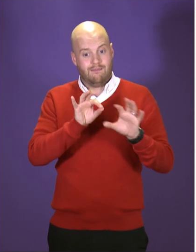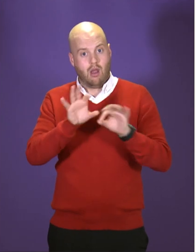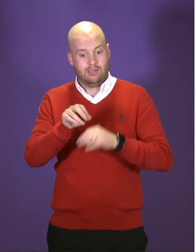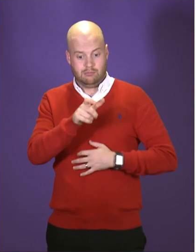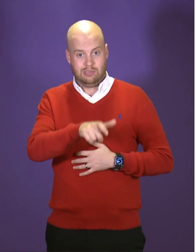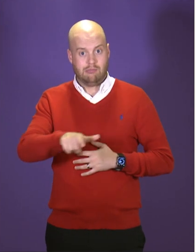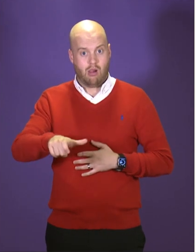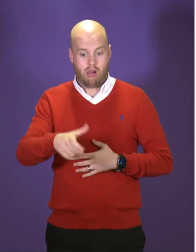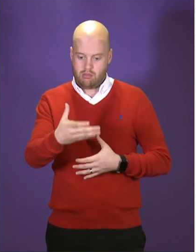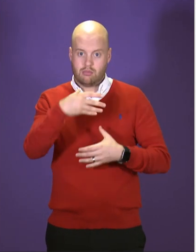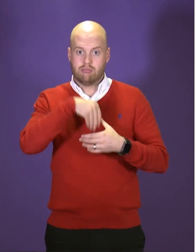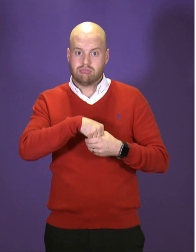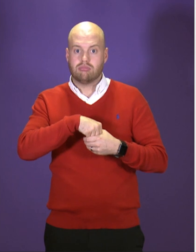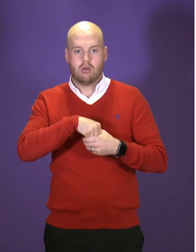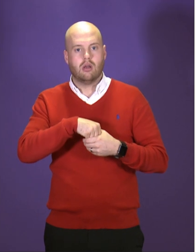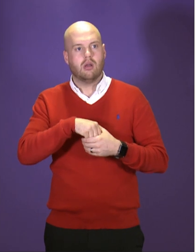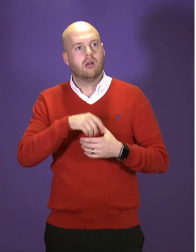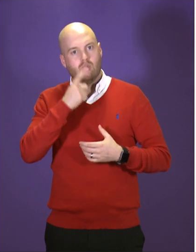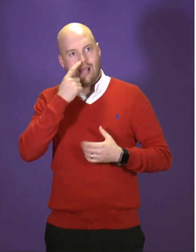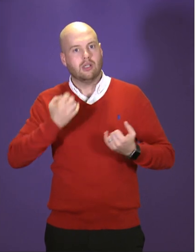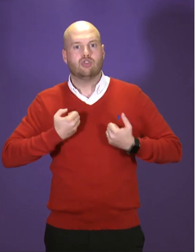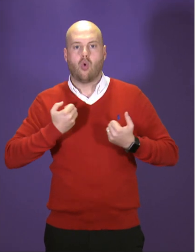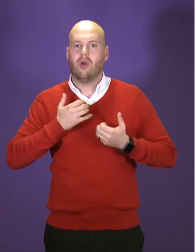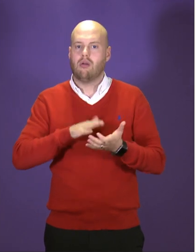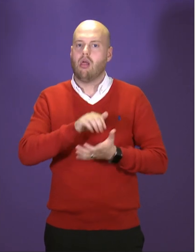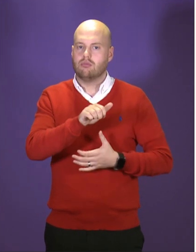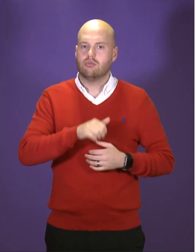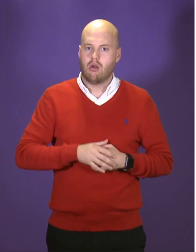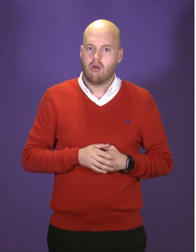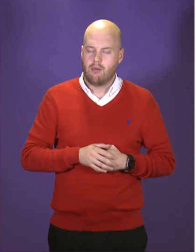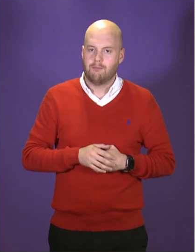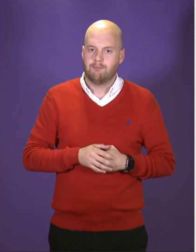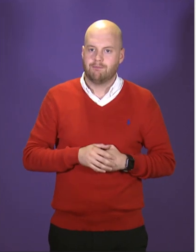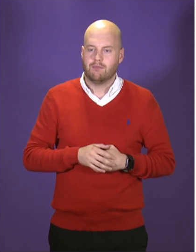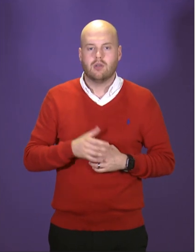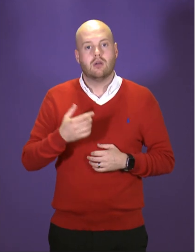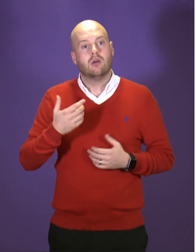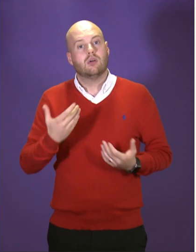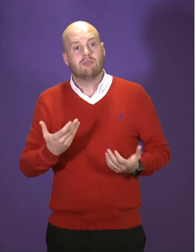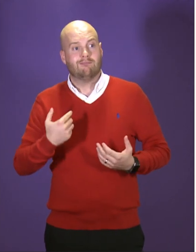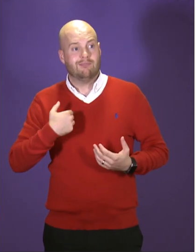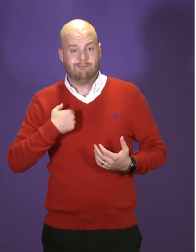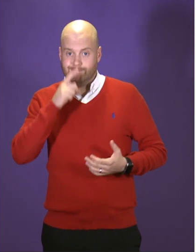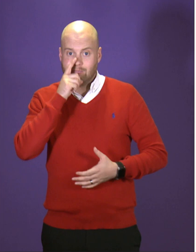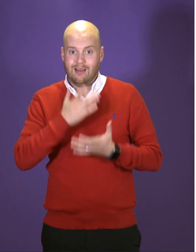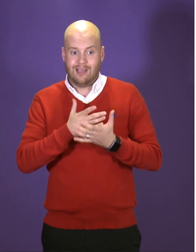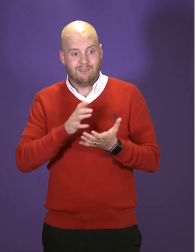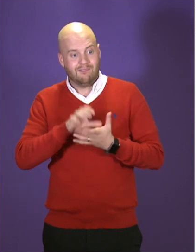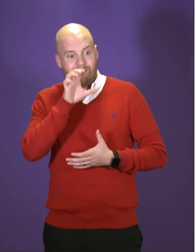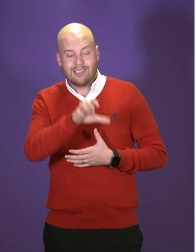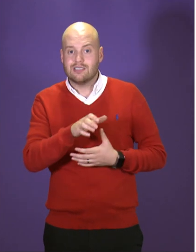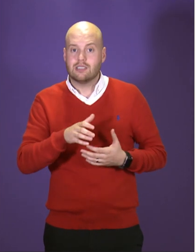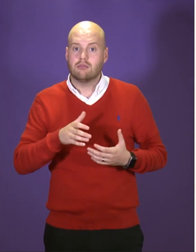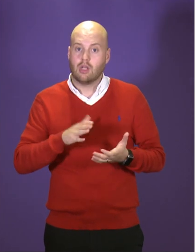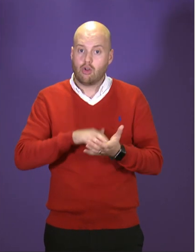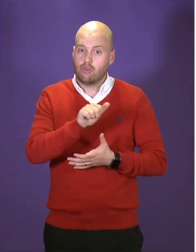making of the culture that they then enjoy. To me, the reasons for investment in culture are really clear.